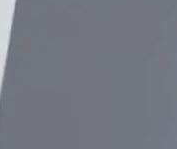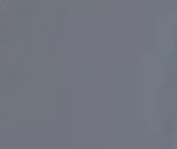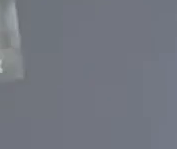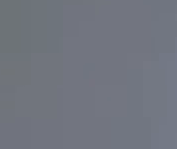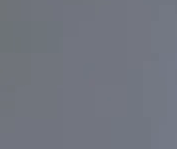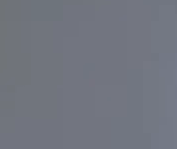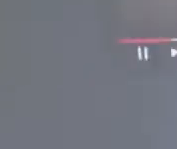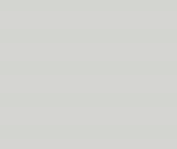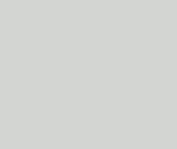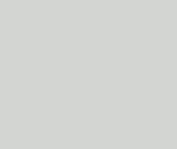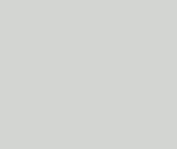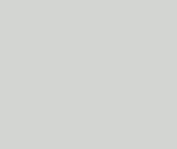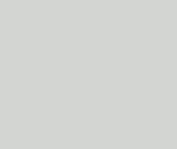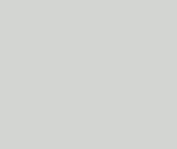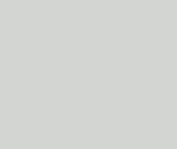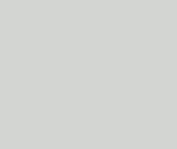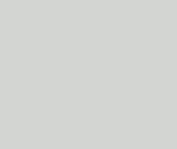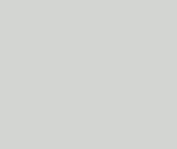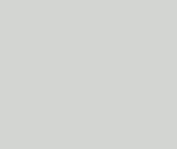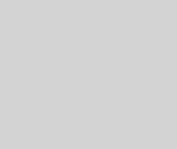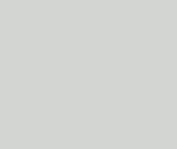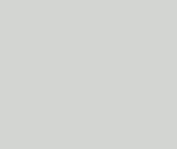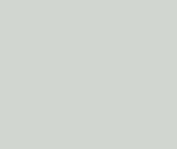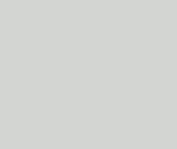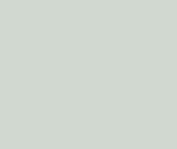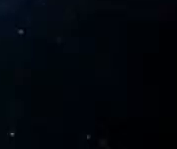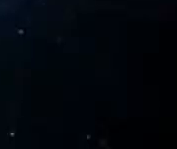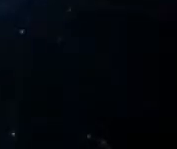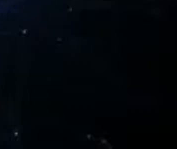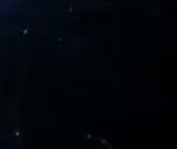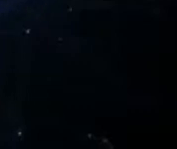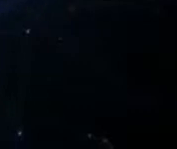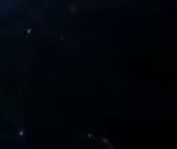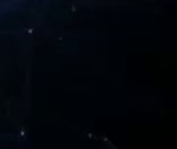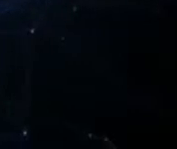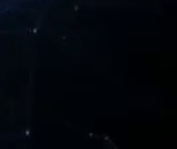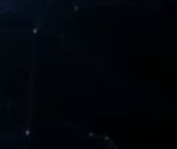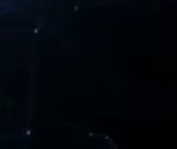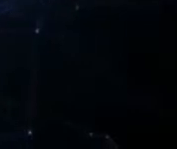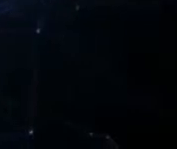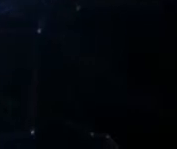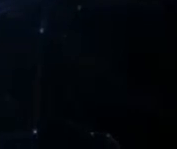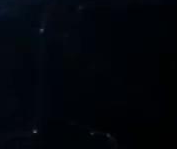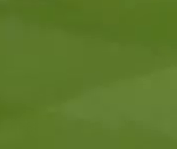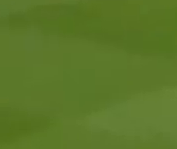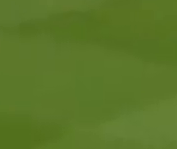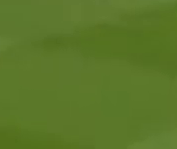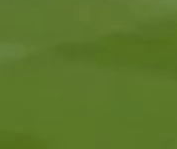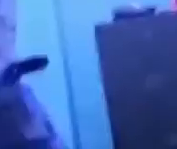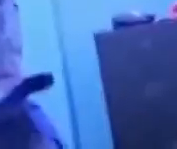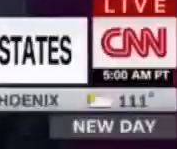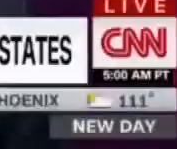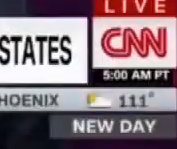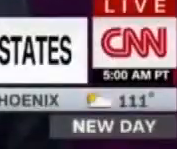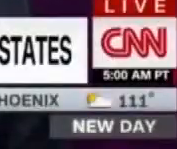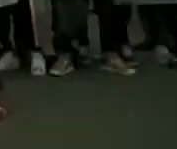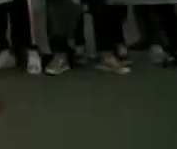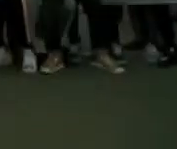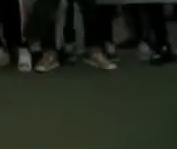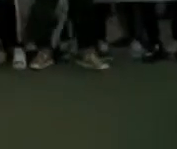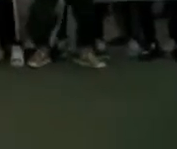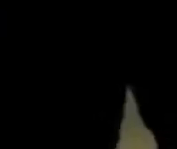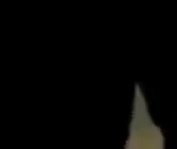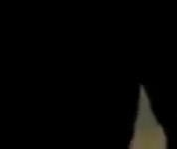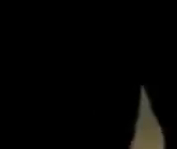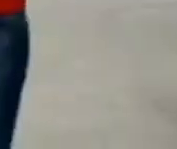all. For a monthly subscription of $510, you get 60 international channels from your favourite football leagues, news,